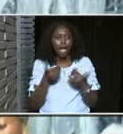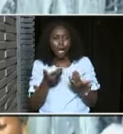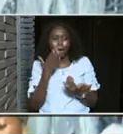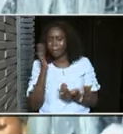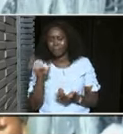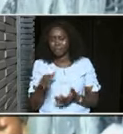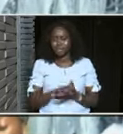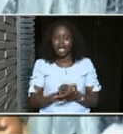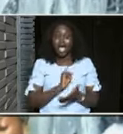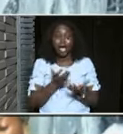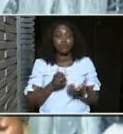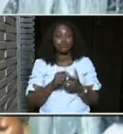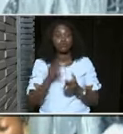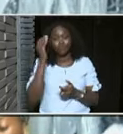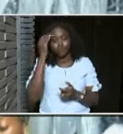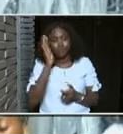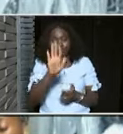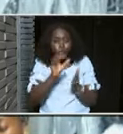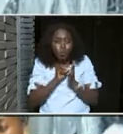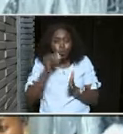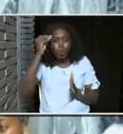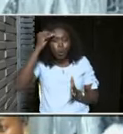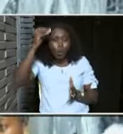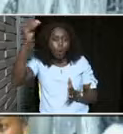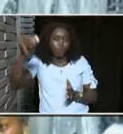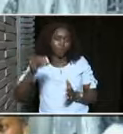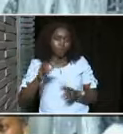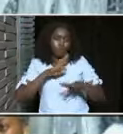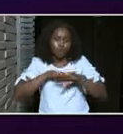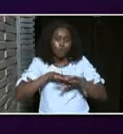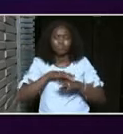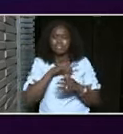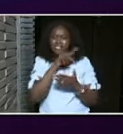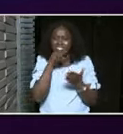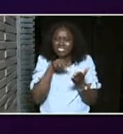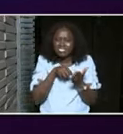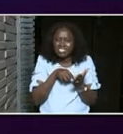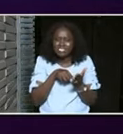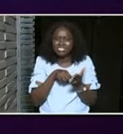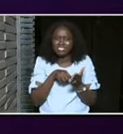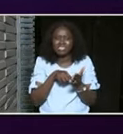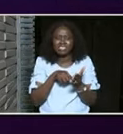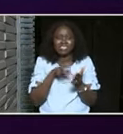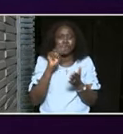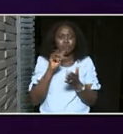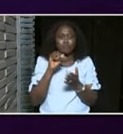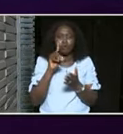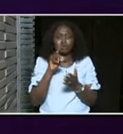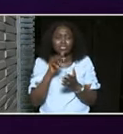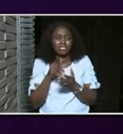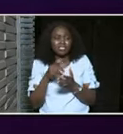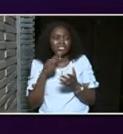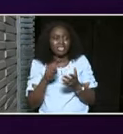Actually, I want to know your opinion on this modular refinery, which is the Bonkre